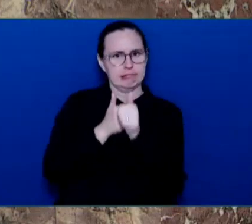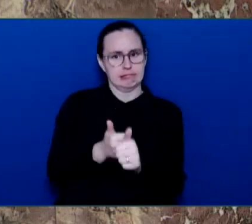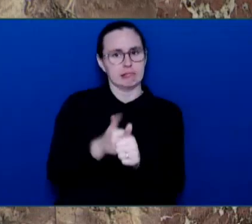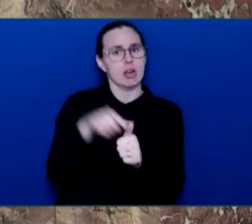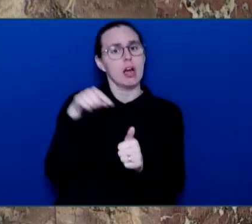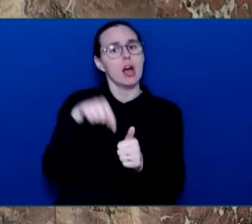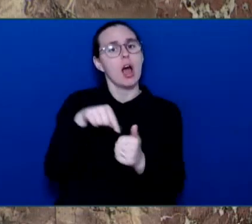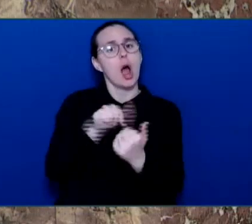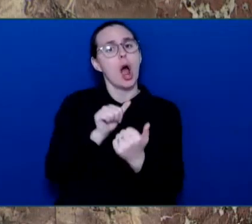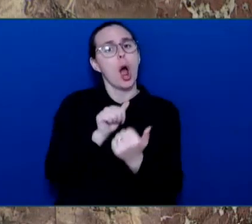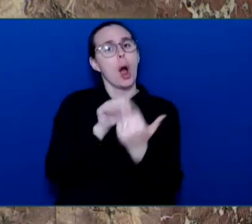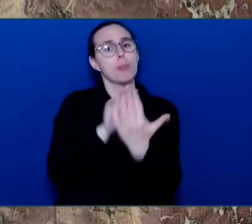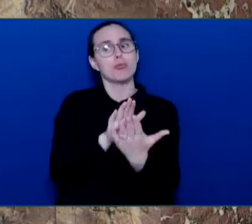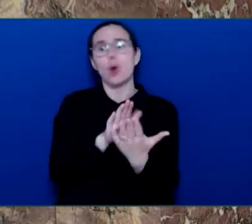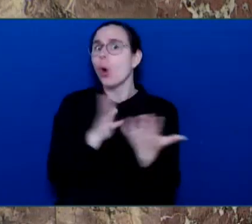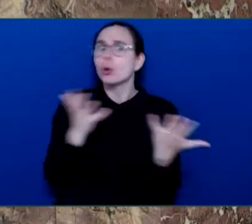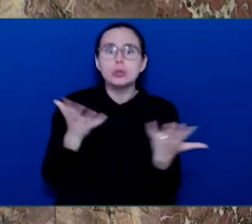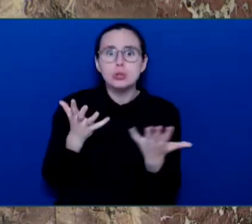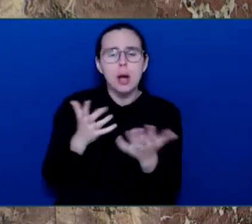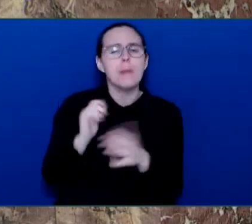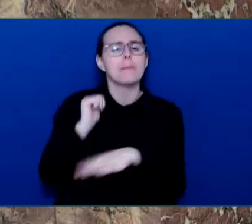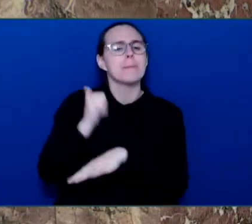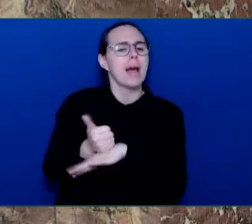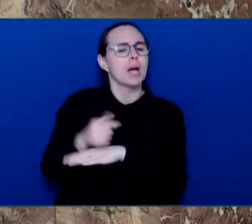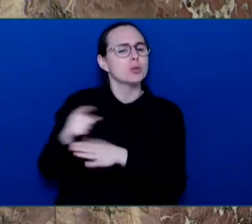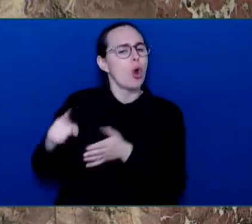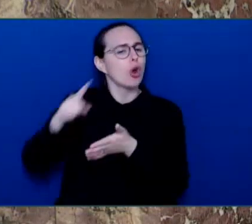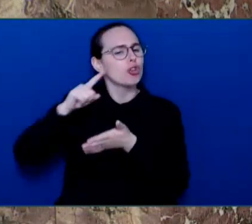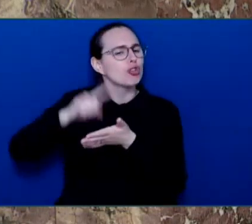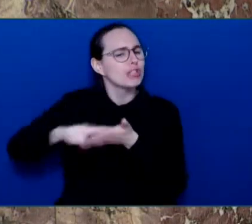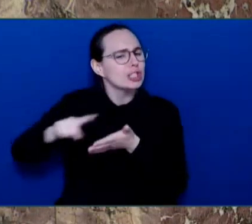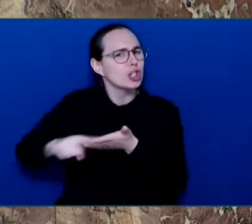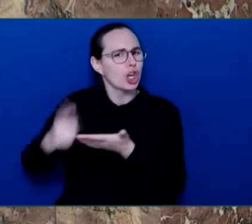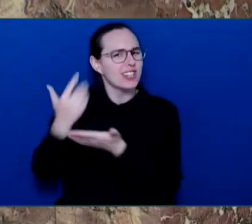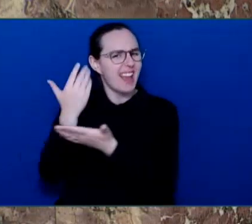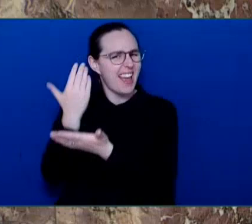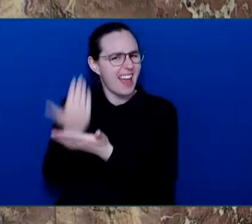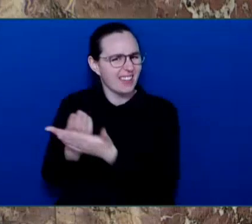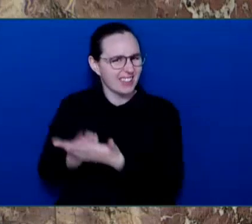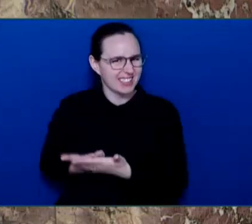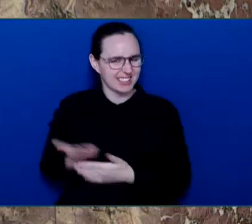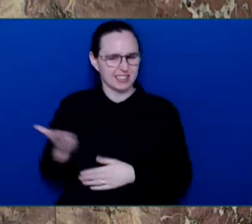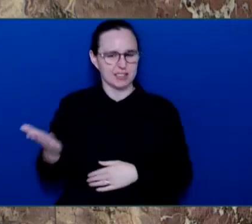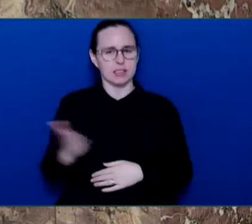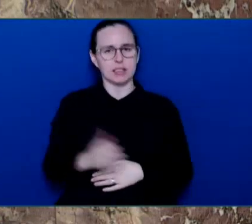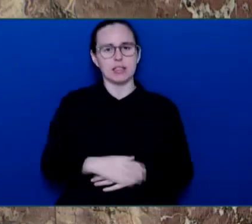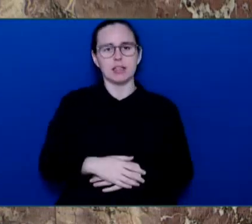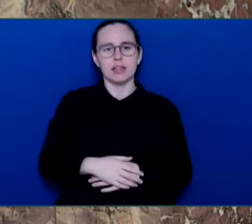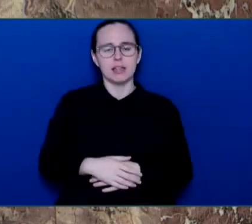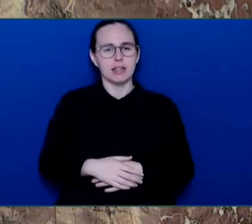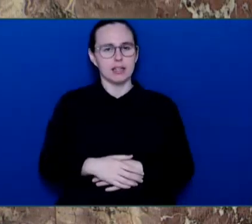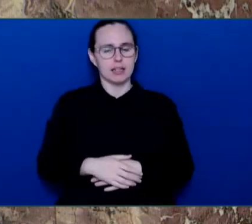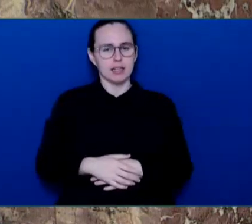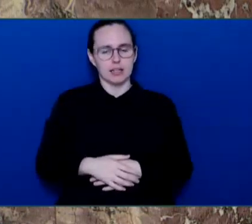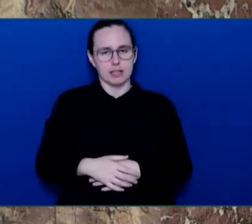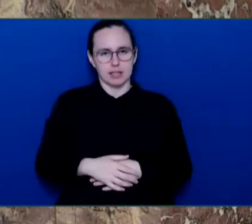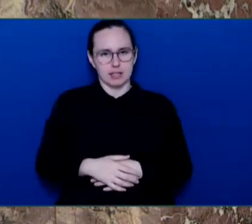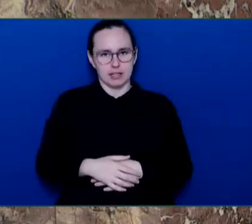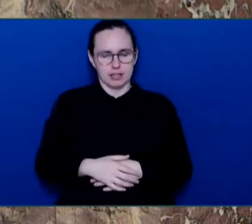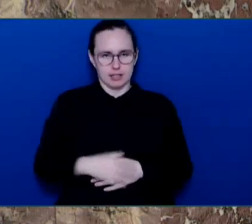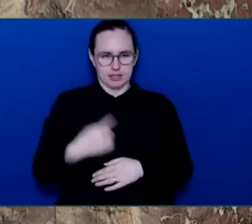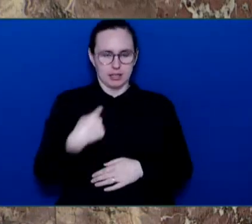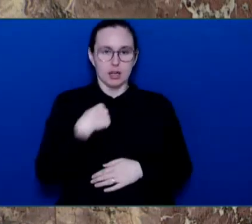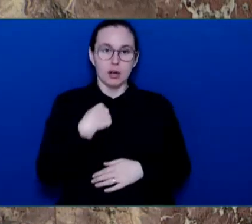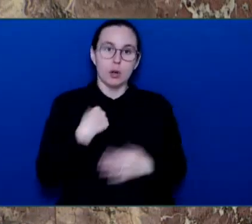I would say, Honourable Speaker, that, and point out as well that